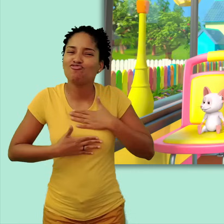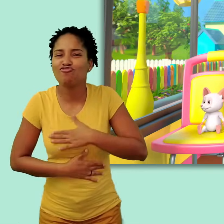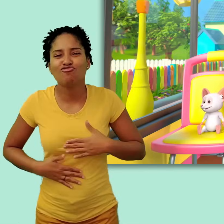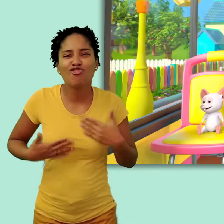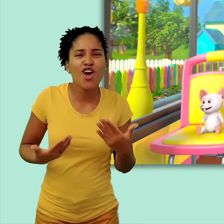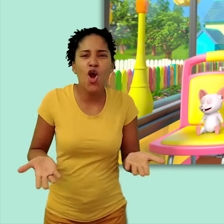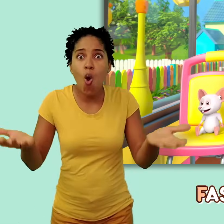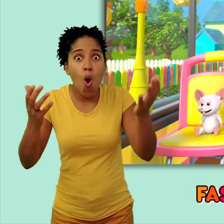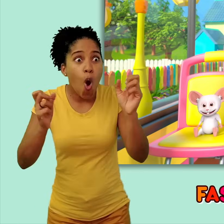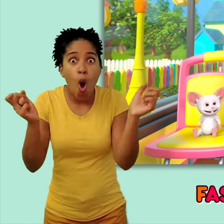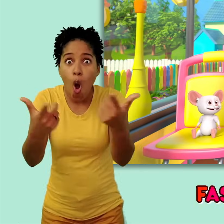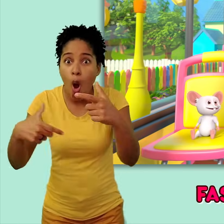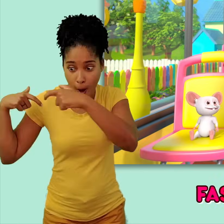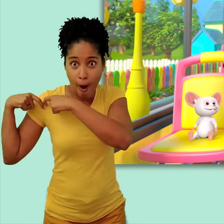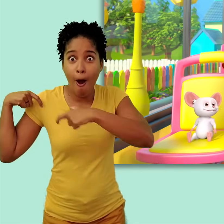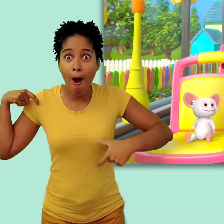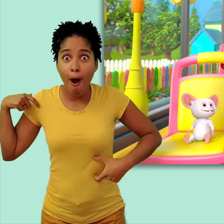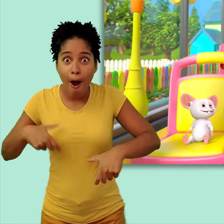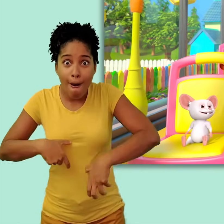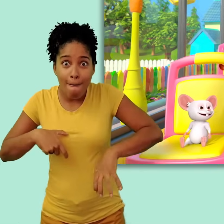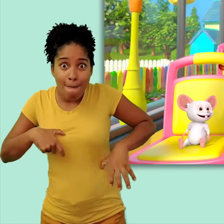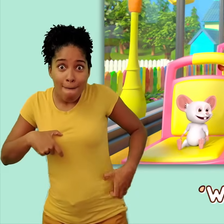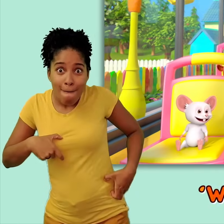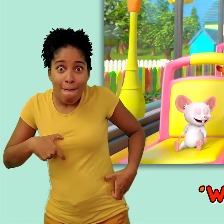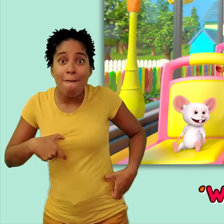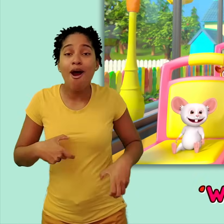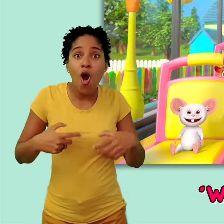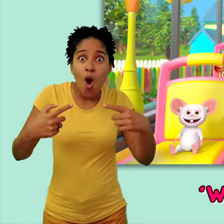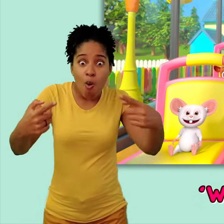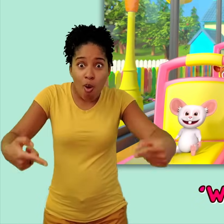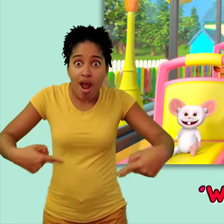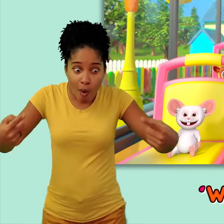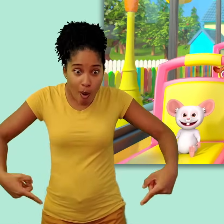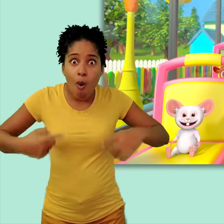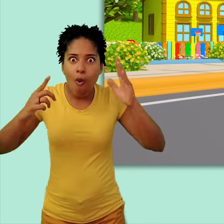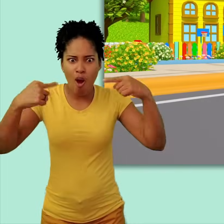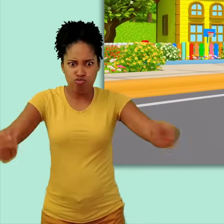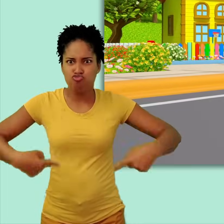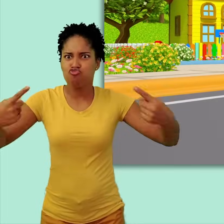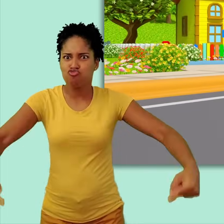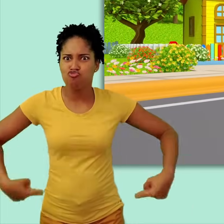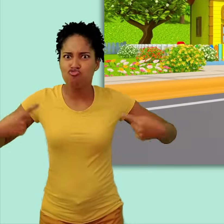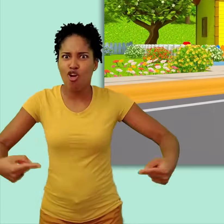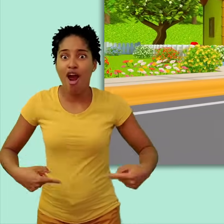adventure! Fasten your seatbelts, everyone, for Wheels on the Bus!